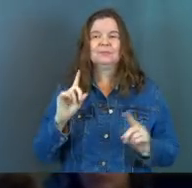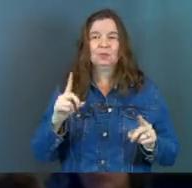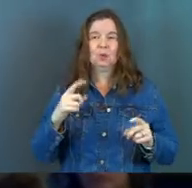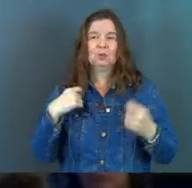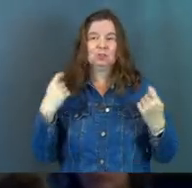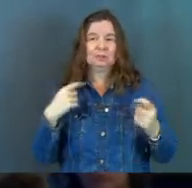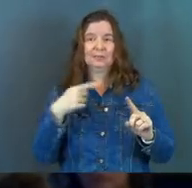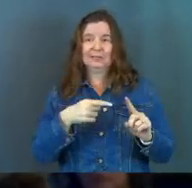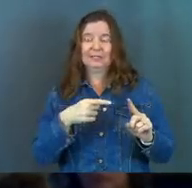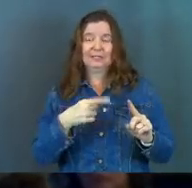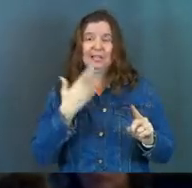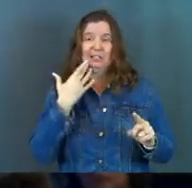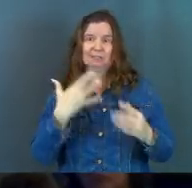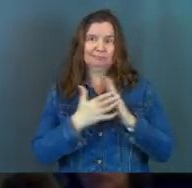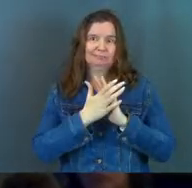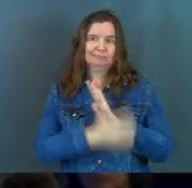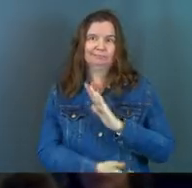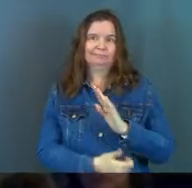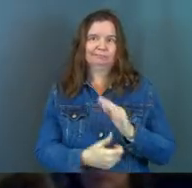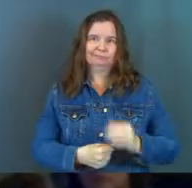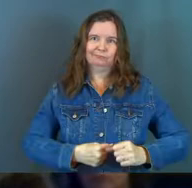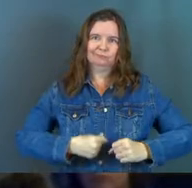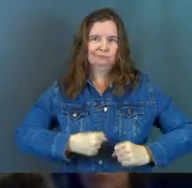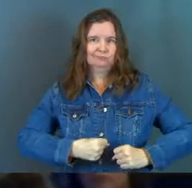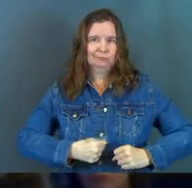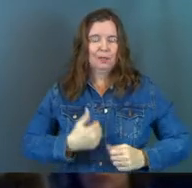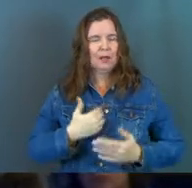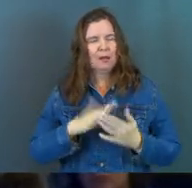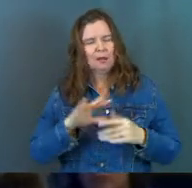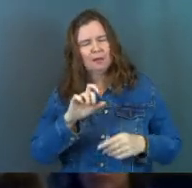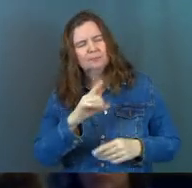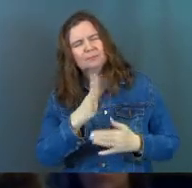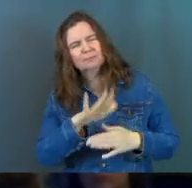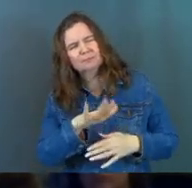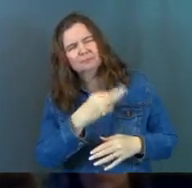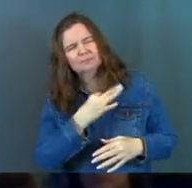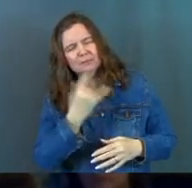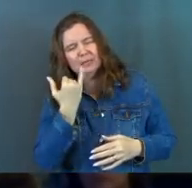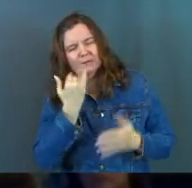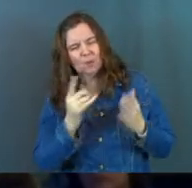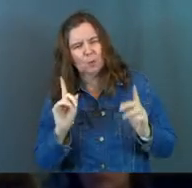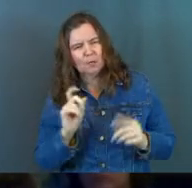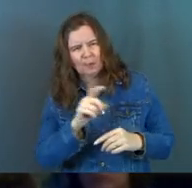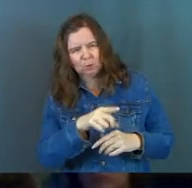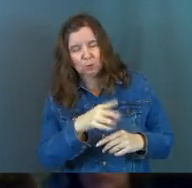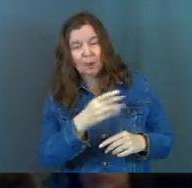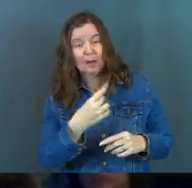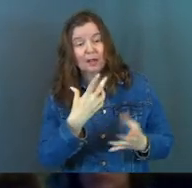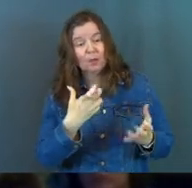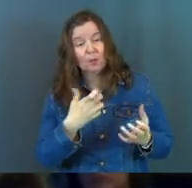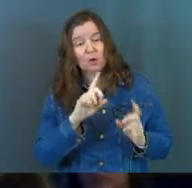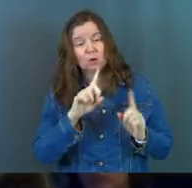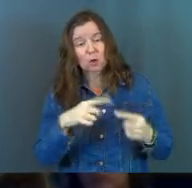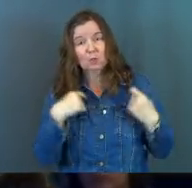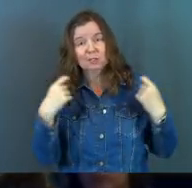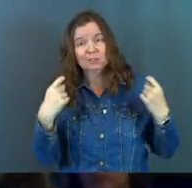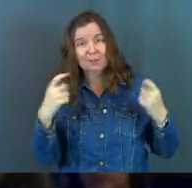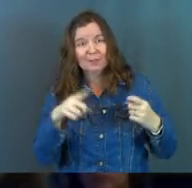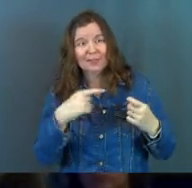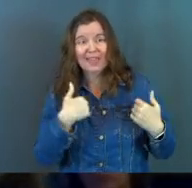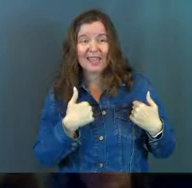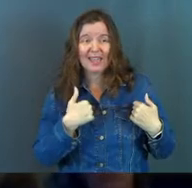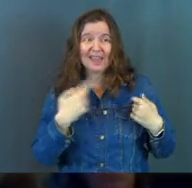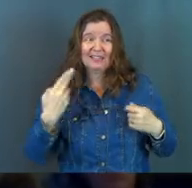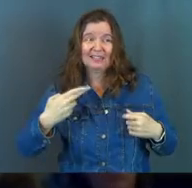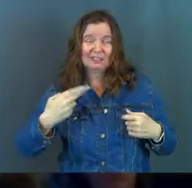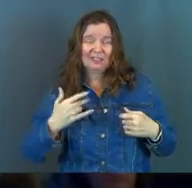goes to the gym, and he's just good at it and stuff. And I asked him the question. I'm like, if somebody came to you, and they wanted to go to the gym, but they